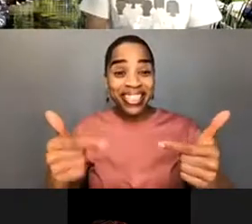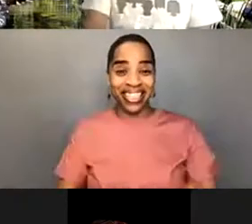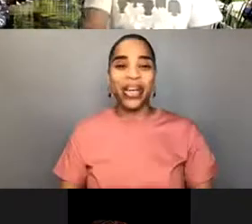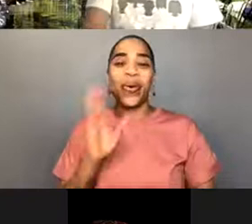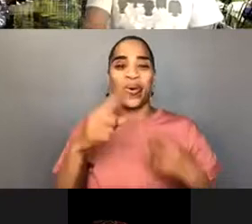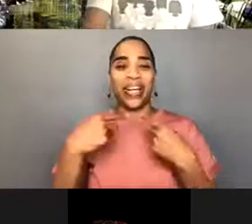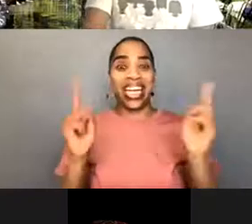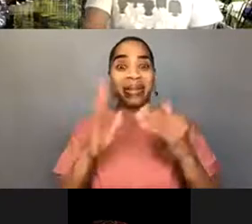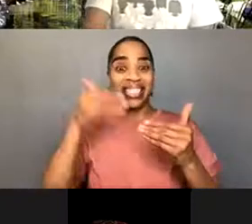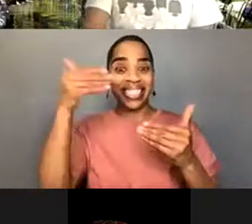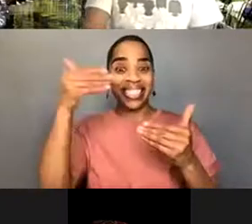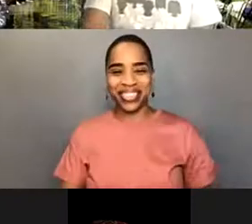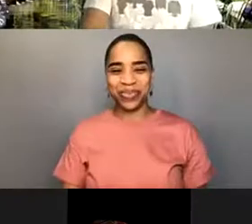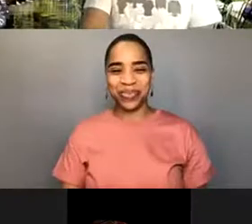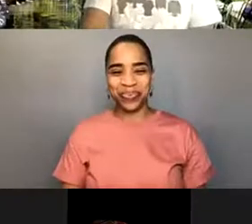announce what's next.